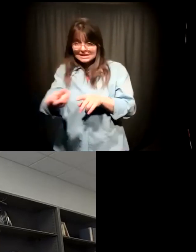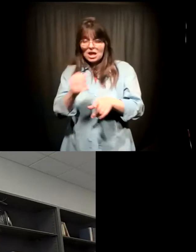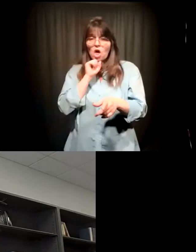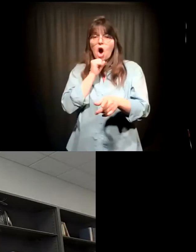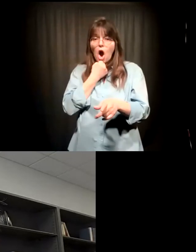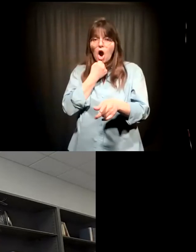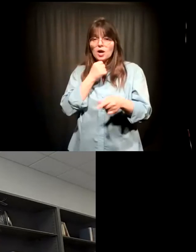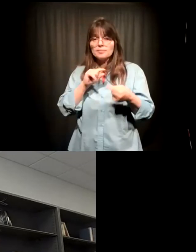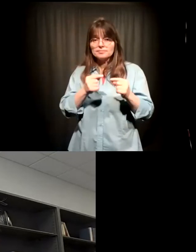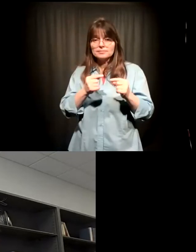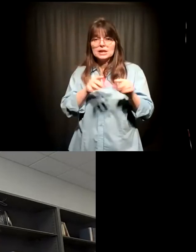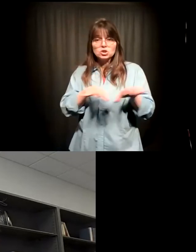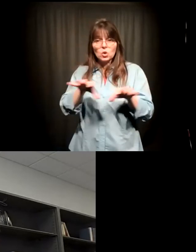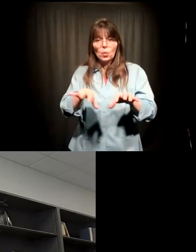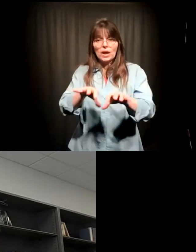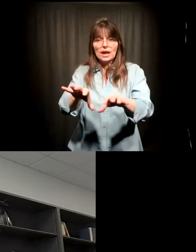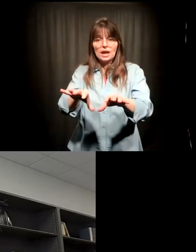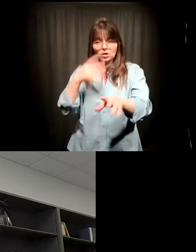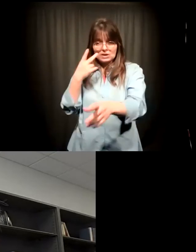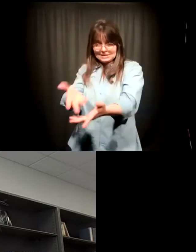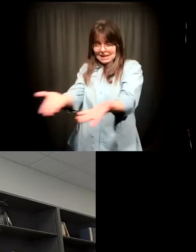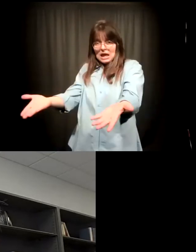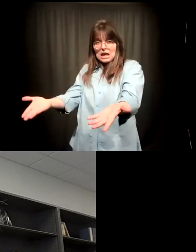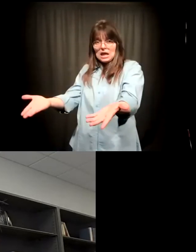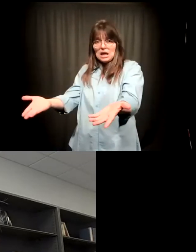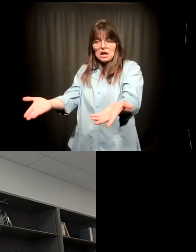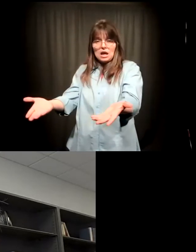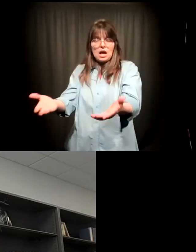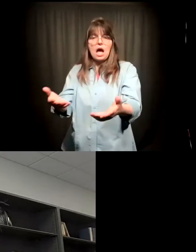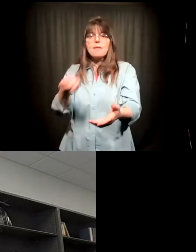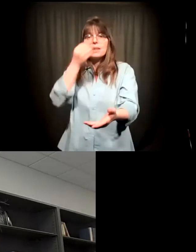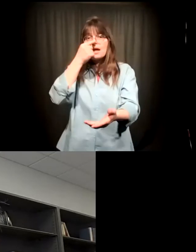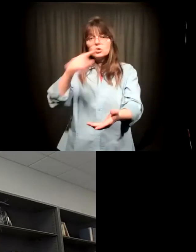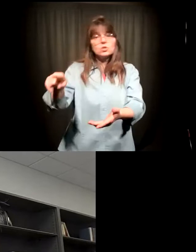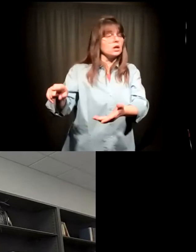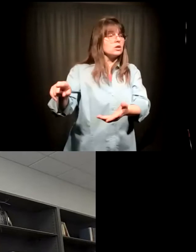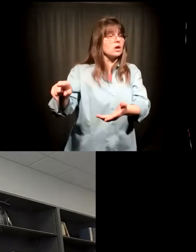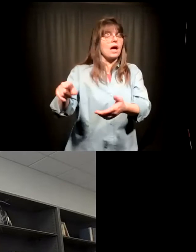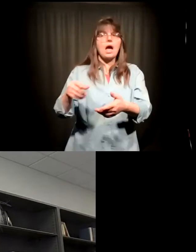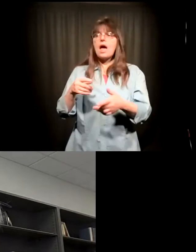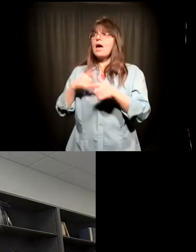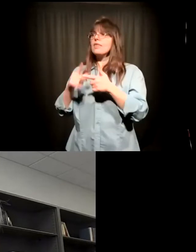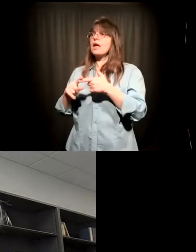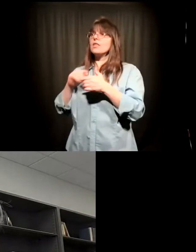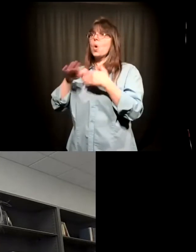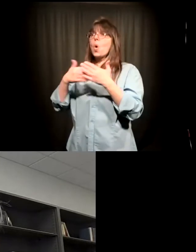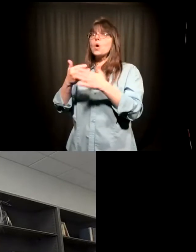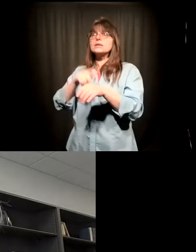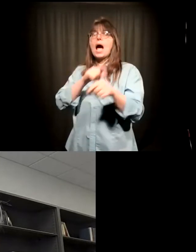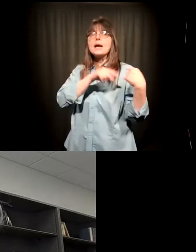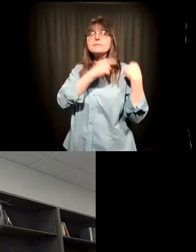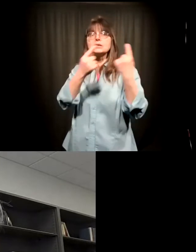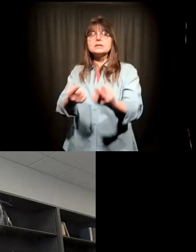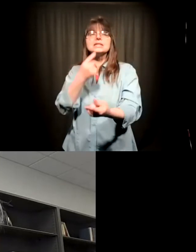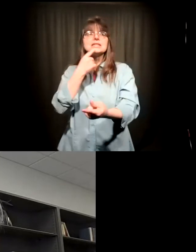firsthand and you turn away from that, and you're also the whole time turning away from deaf people and deaf teachers who are telling you it's